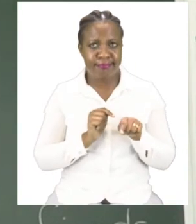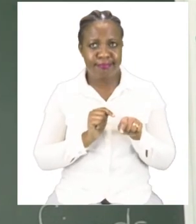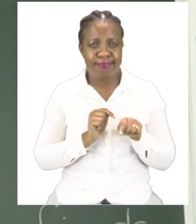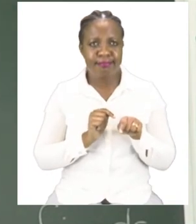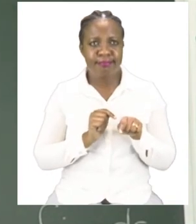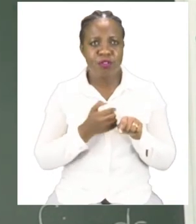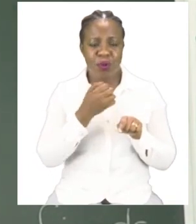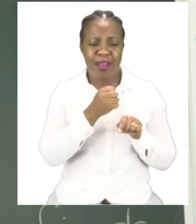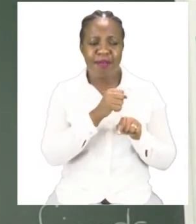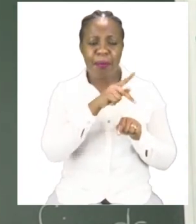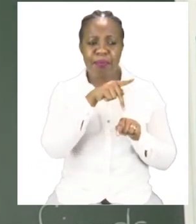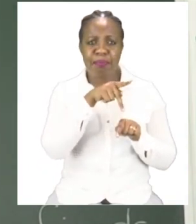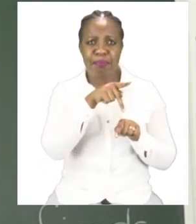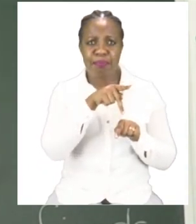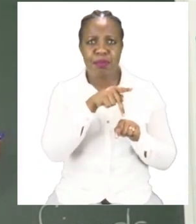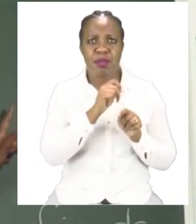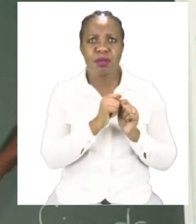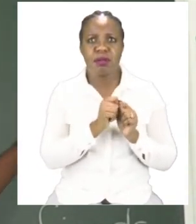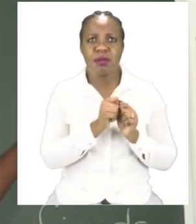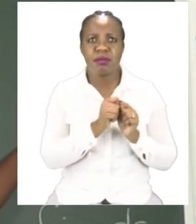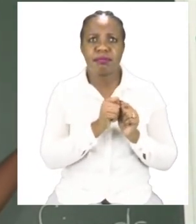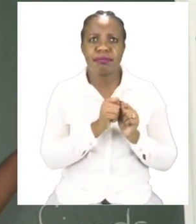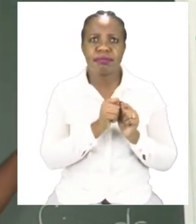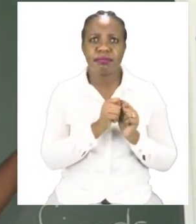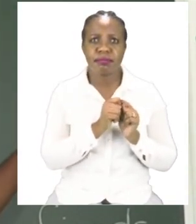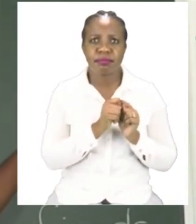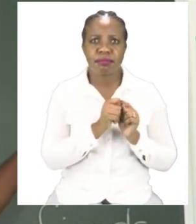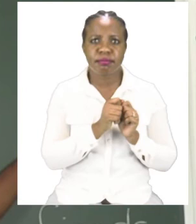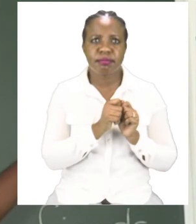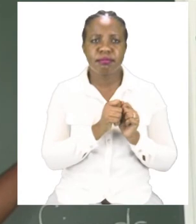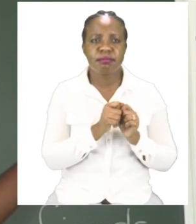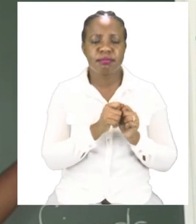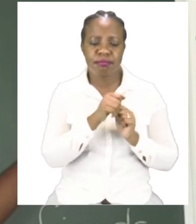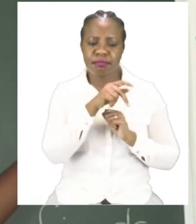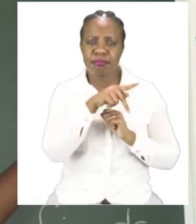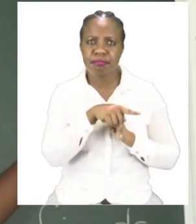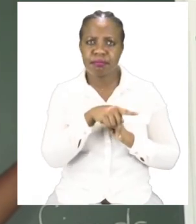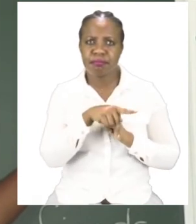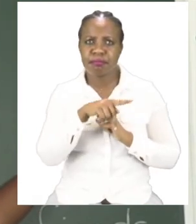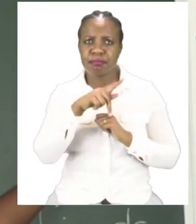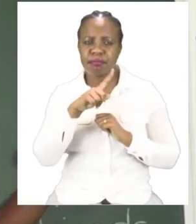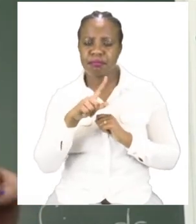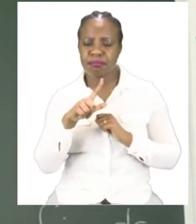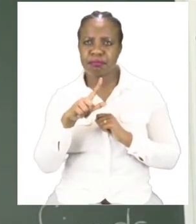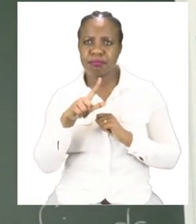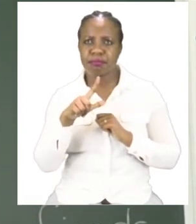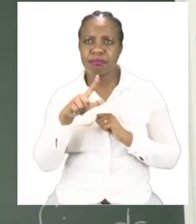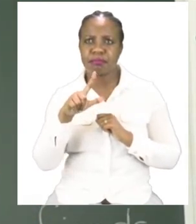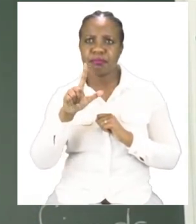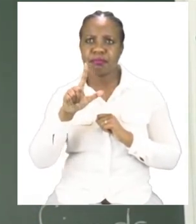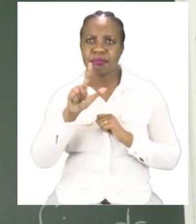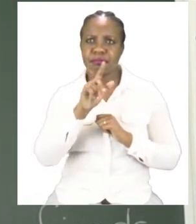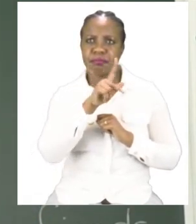P. So, if our P is there, then we have our O, then A.